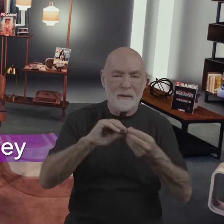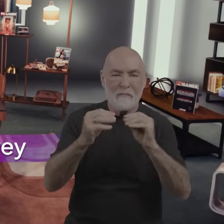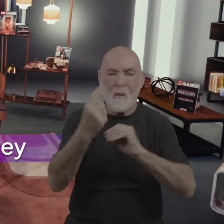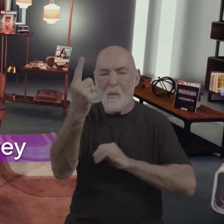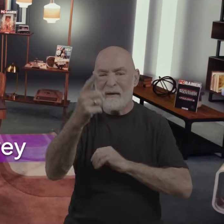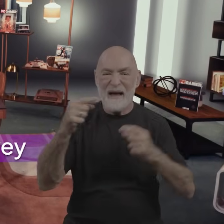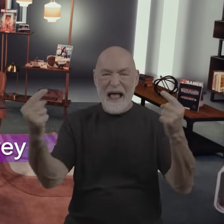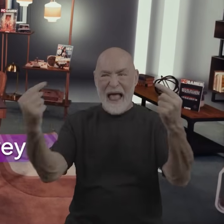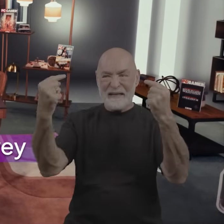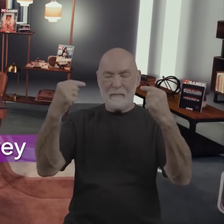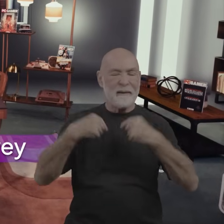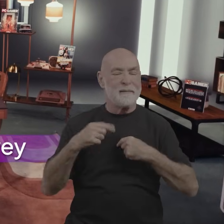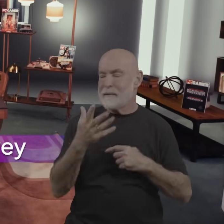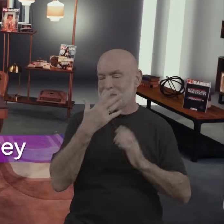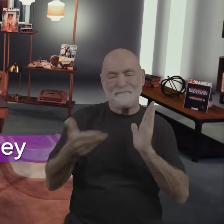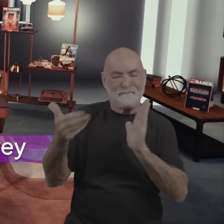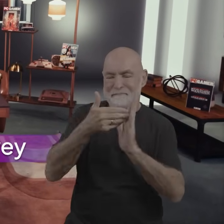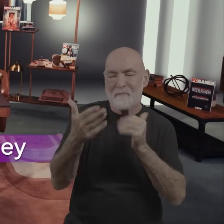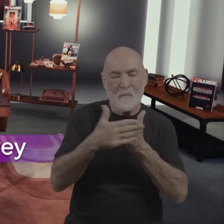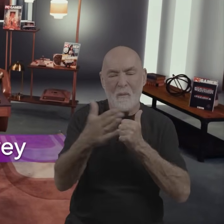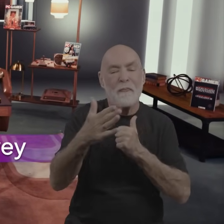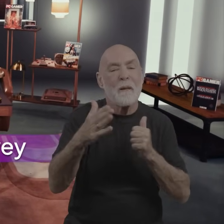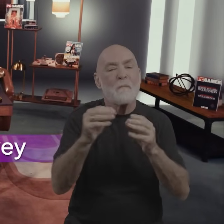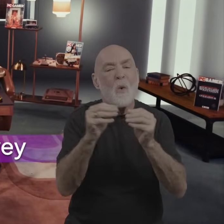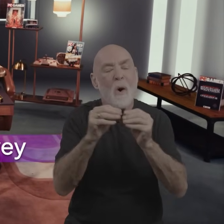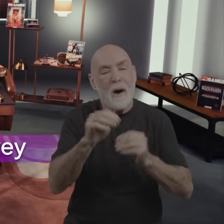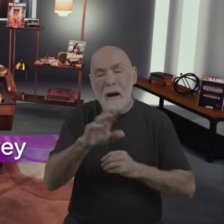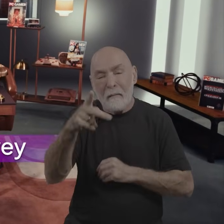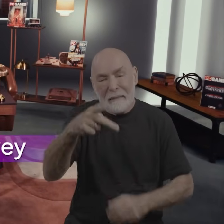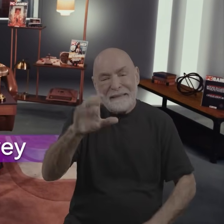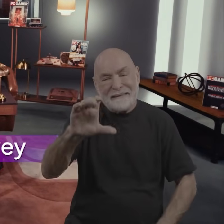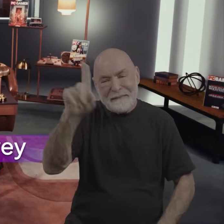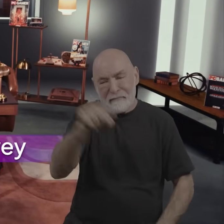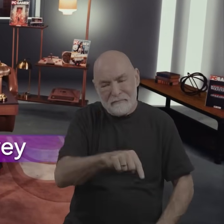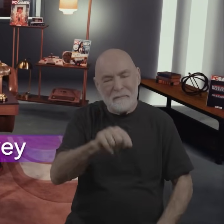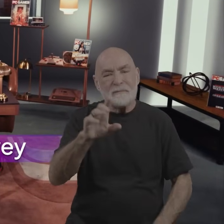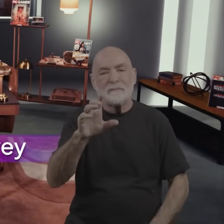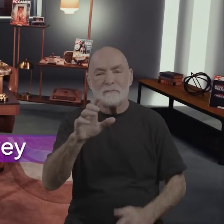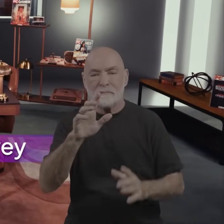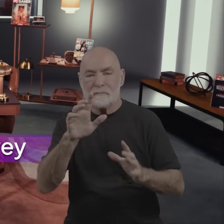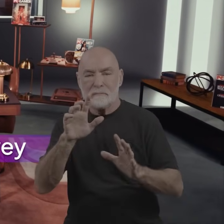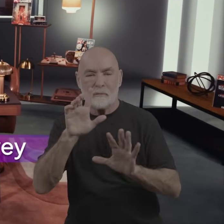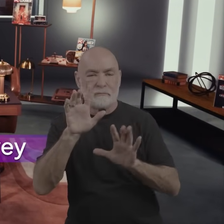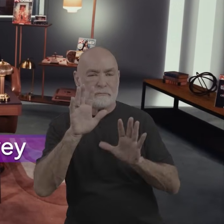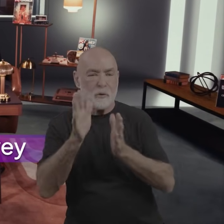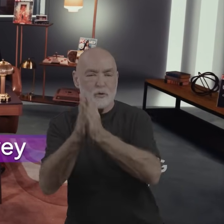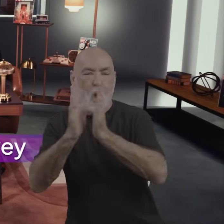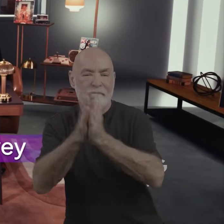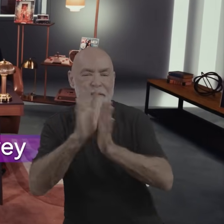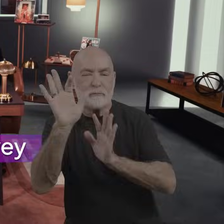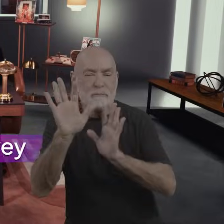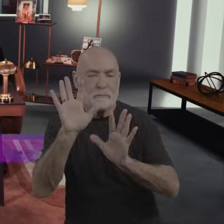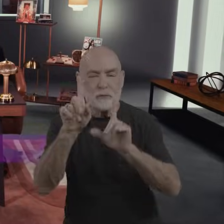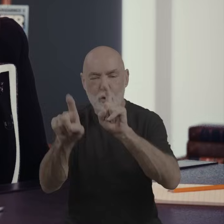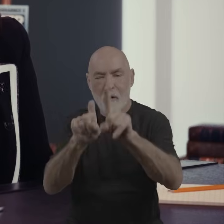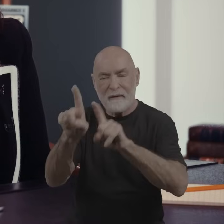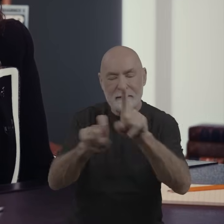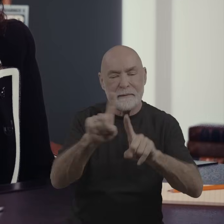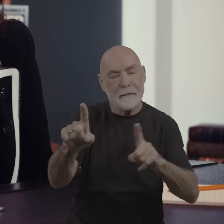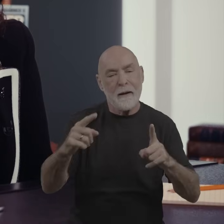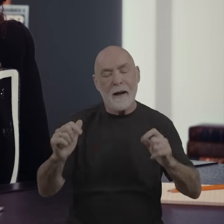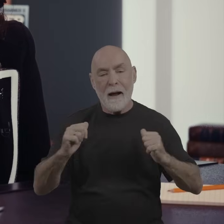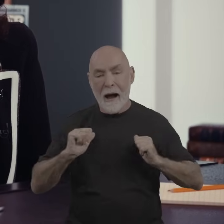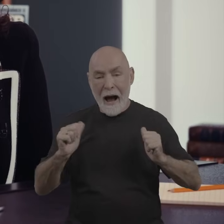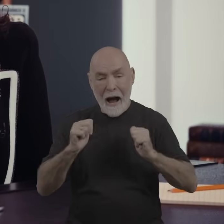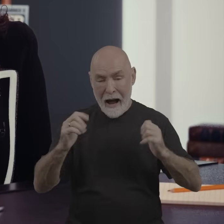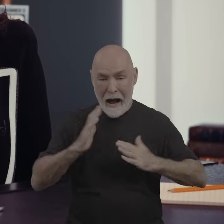in 14 countries, and I'm not about to add another. So head on over to pcgamer.com/survey now and get your hat in the ring. So our